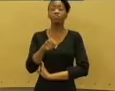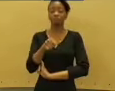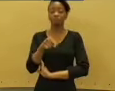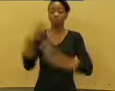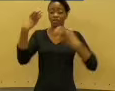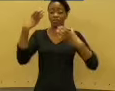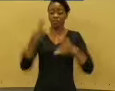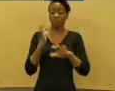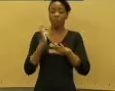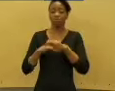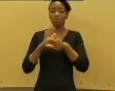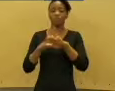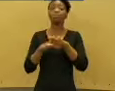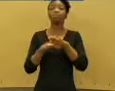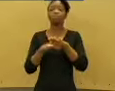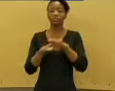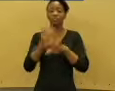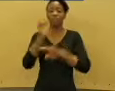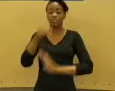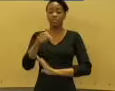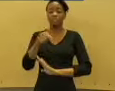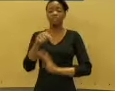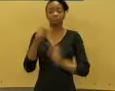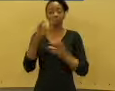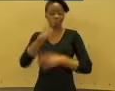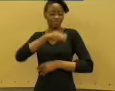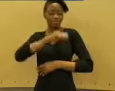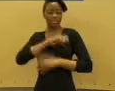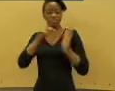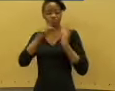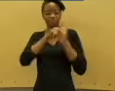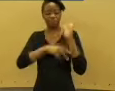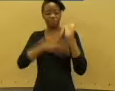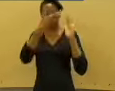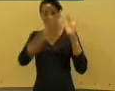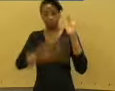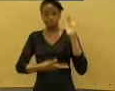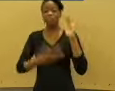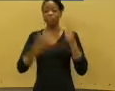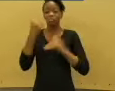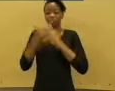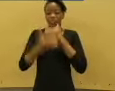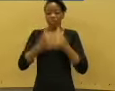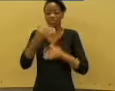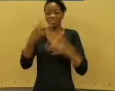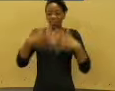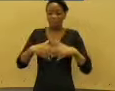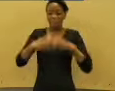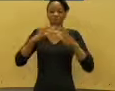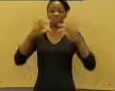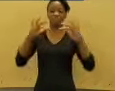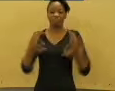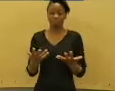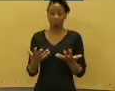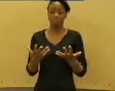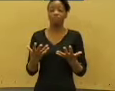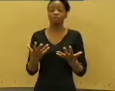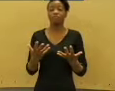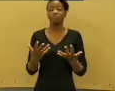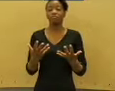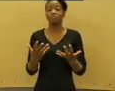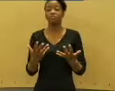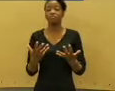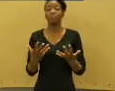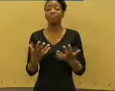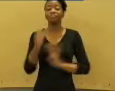to promote the protocol and the use of the protocol, because the process of how the protocol was created will be